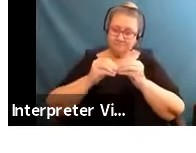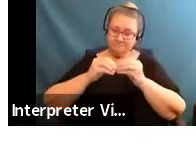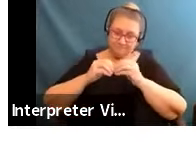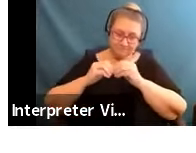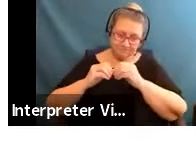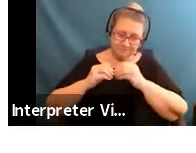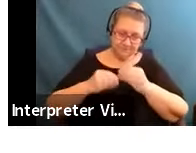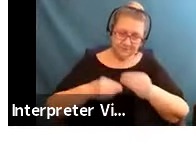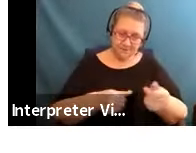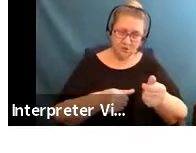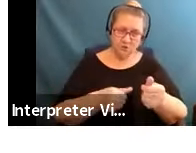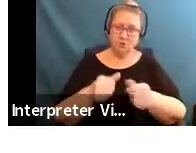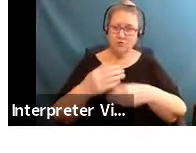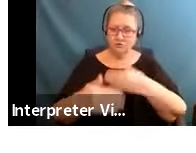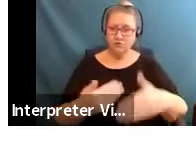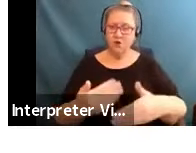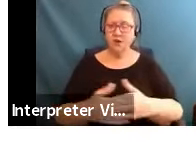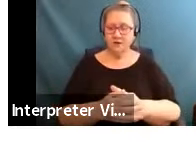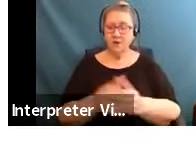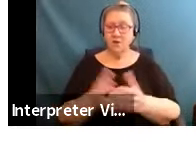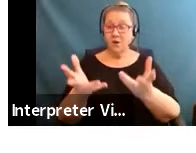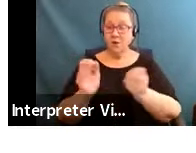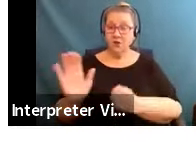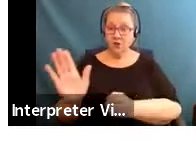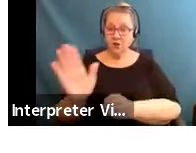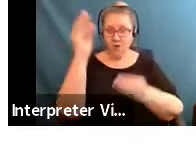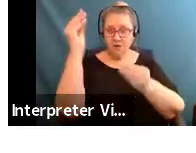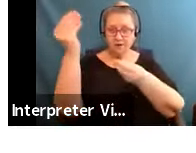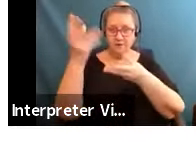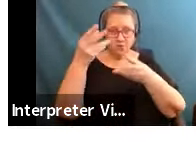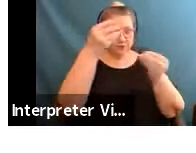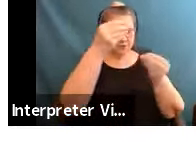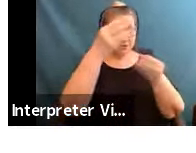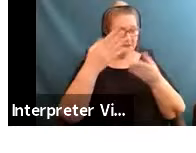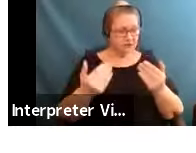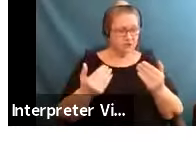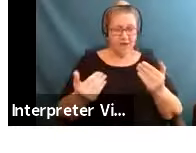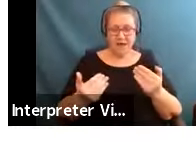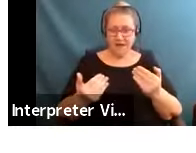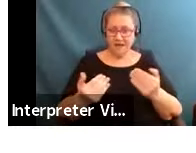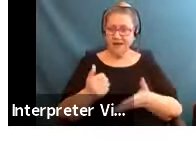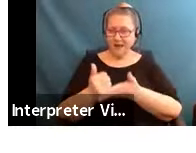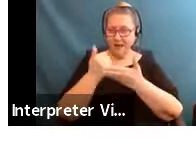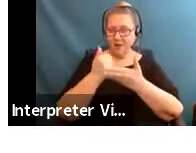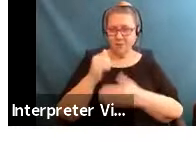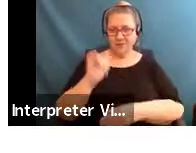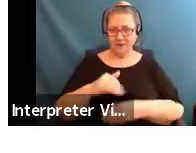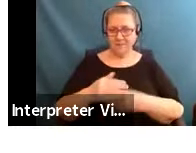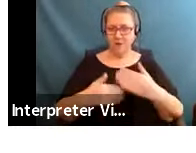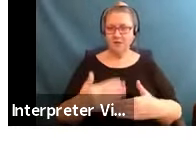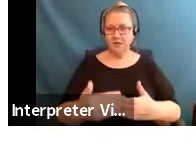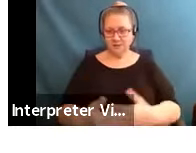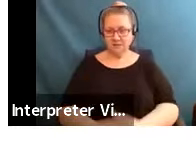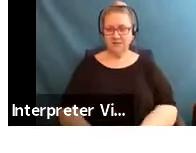suggestions today in this meeting to help us in that process. And so I will,